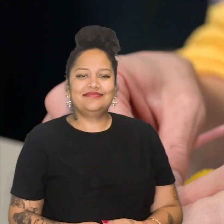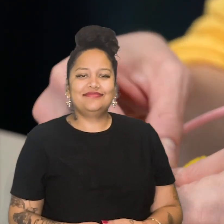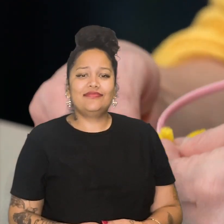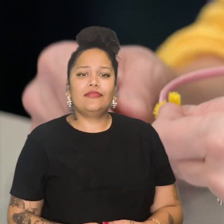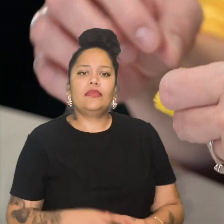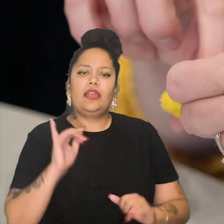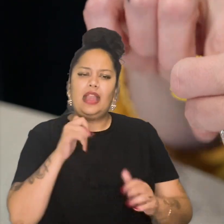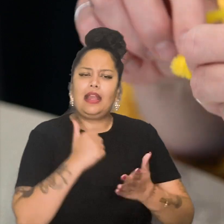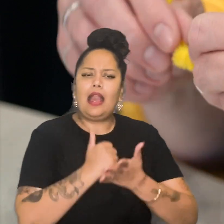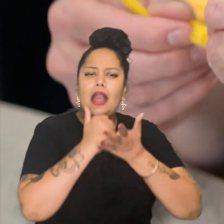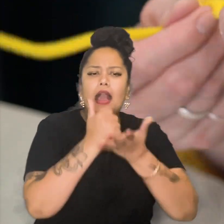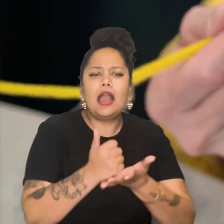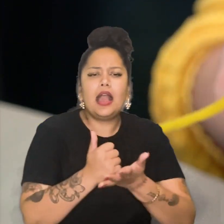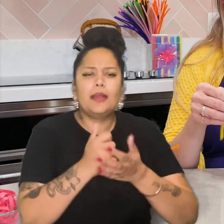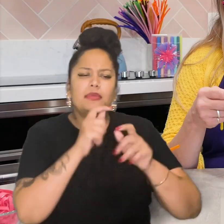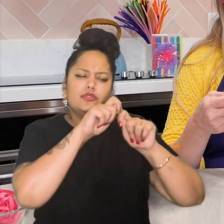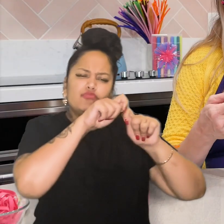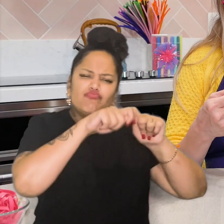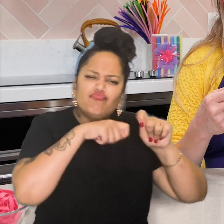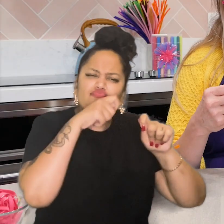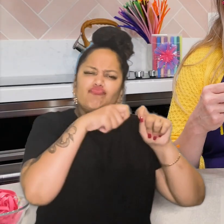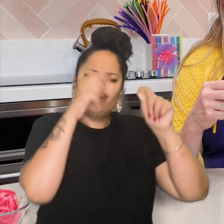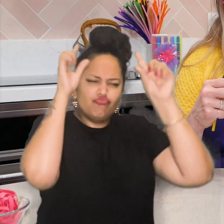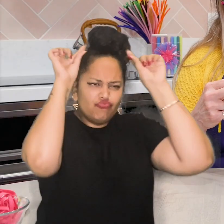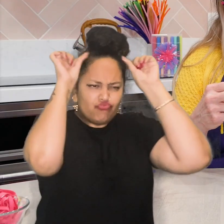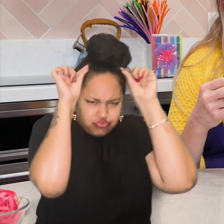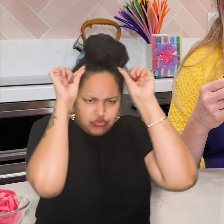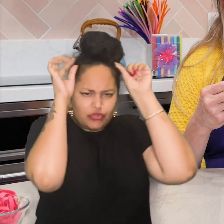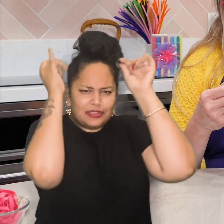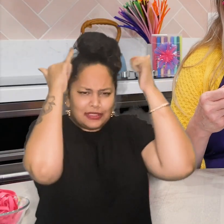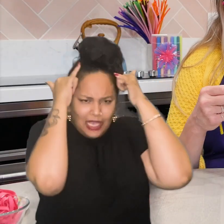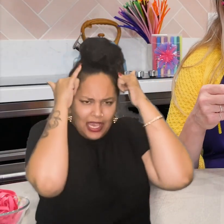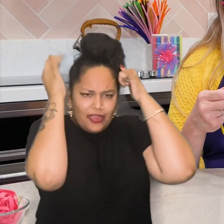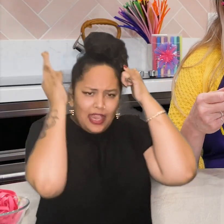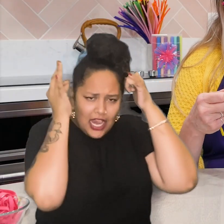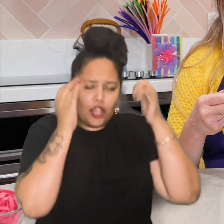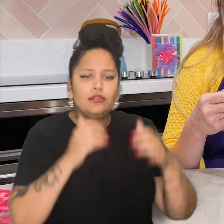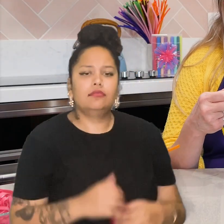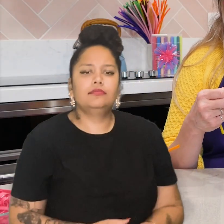of grip onto your hair too. So this is the base of our tiara.